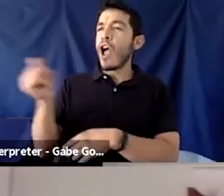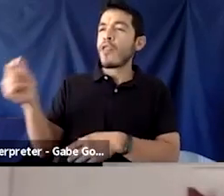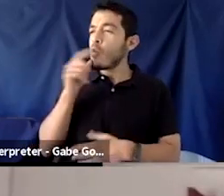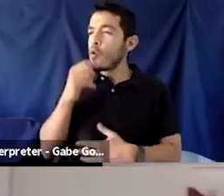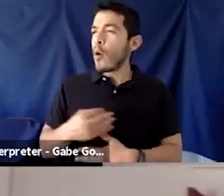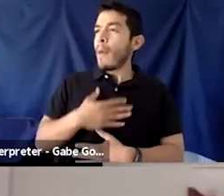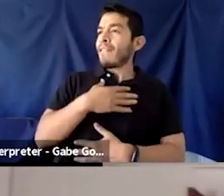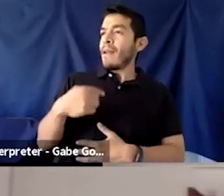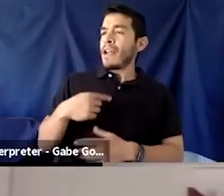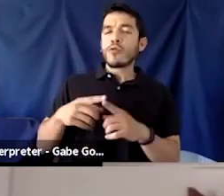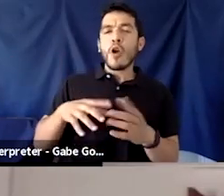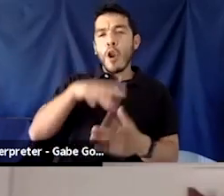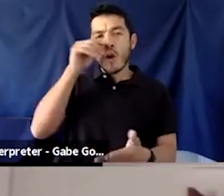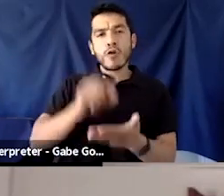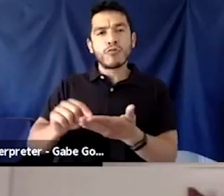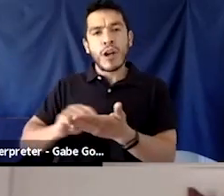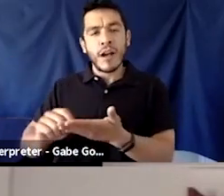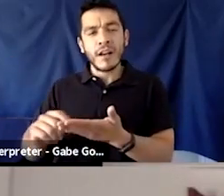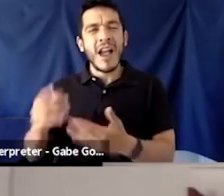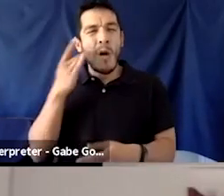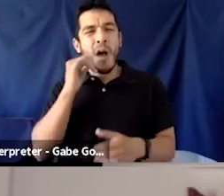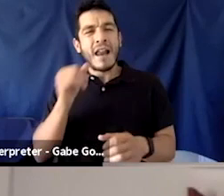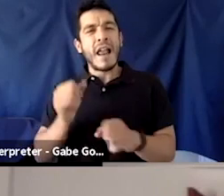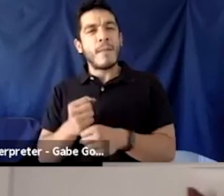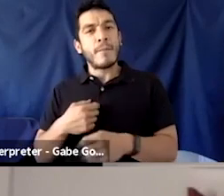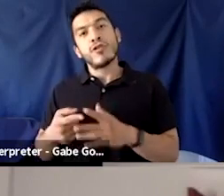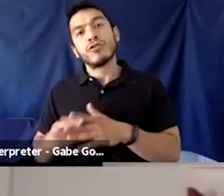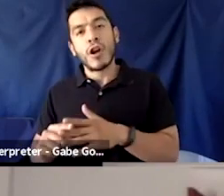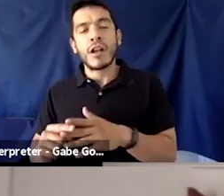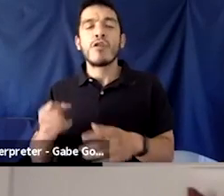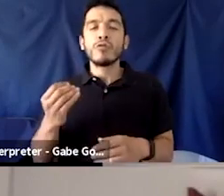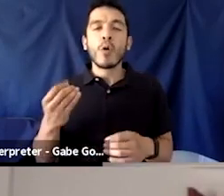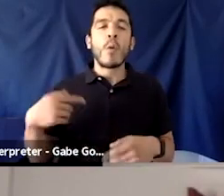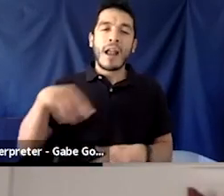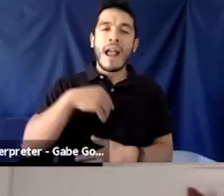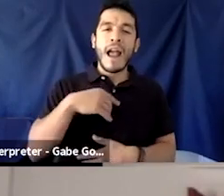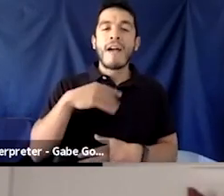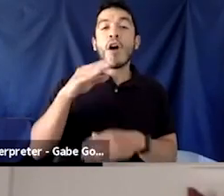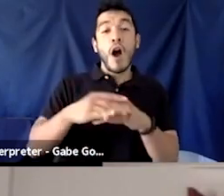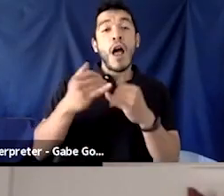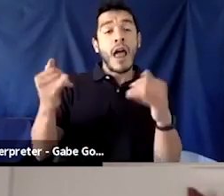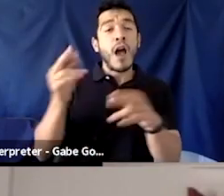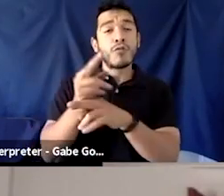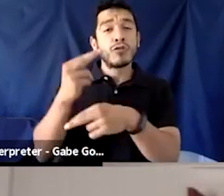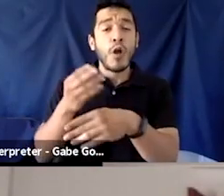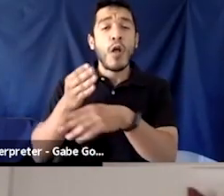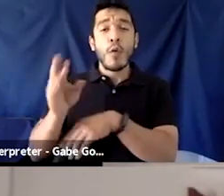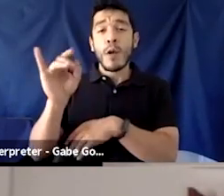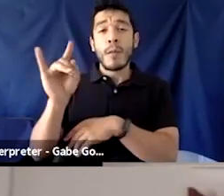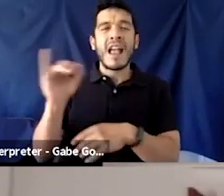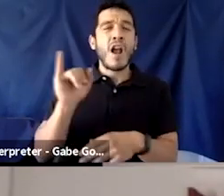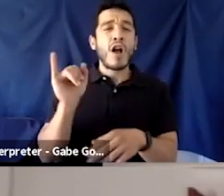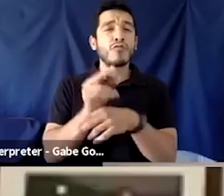really amazing things and start 1000 Black Girl Books. So there's digital resources through the website, and there are also resources through the back of my